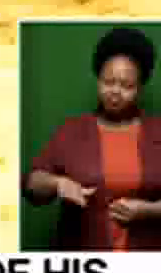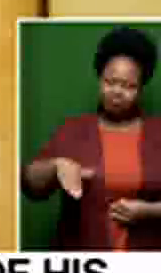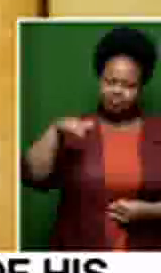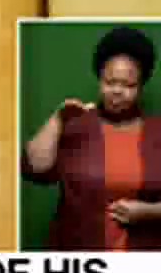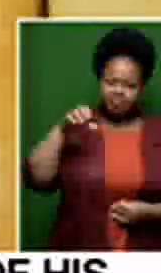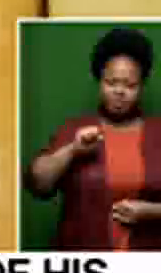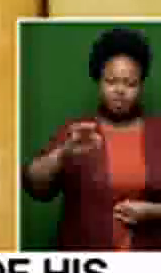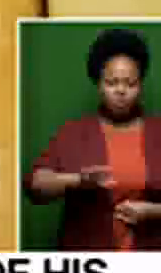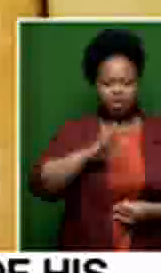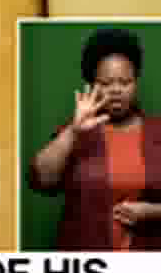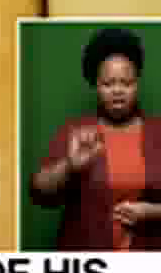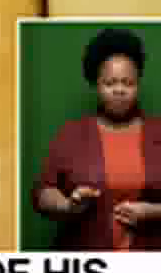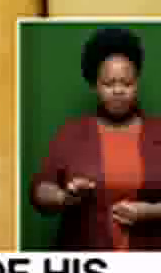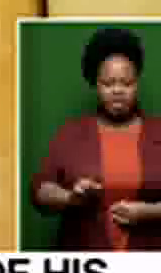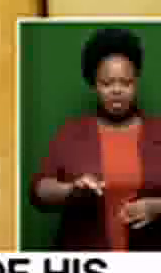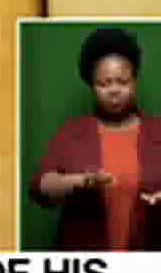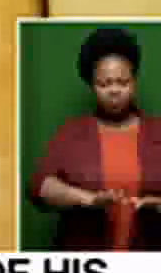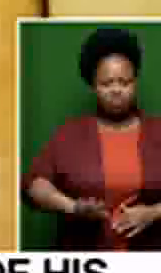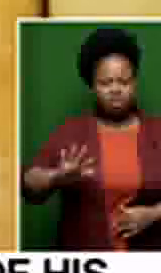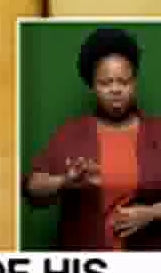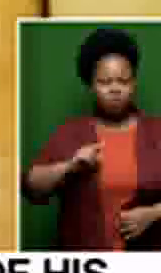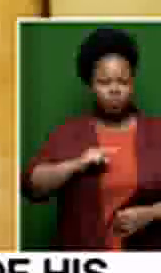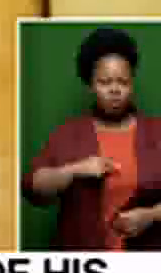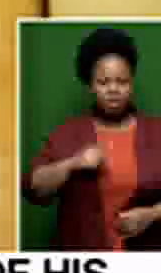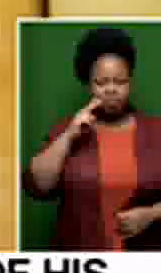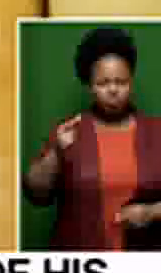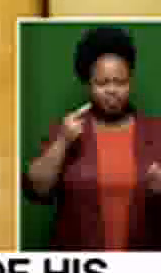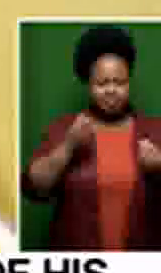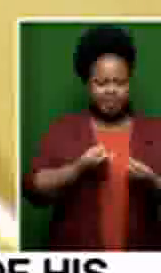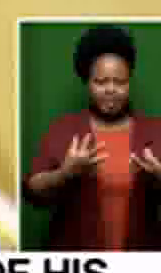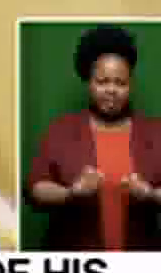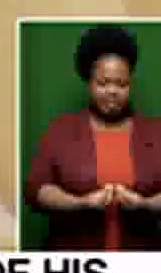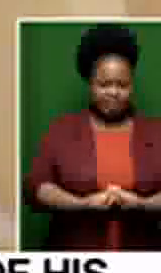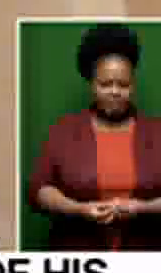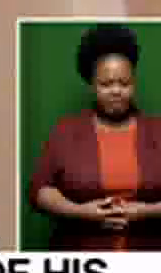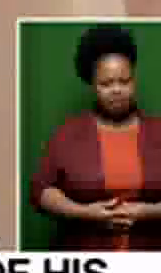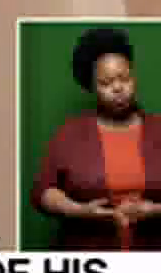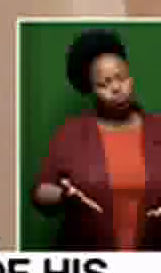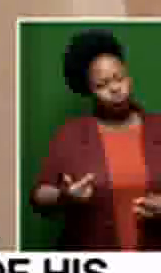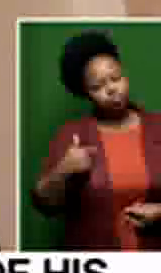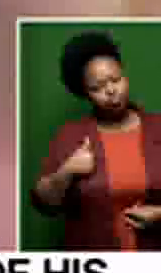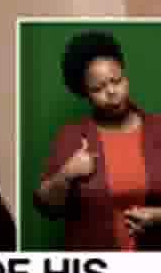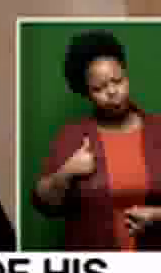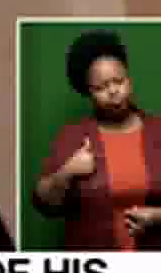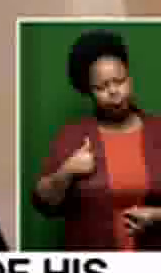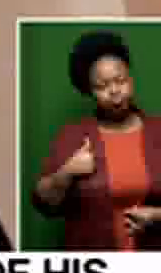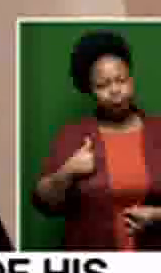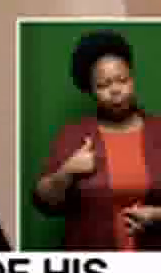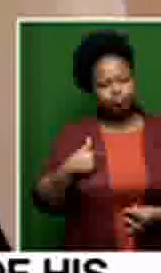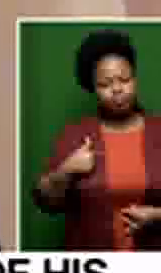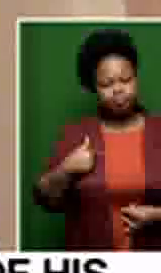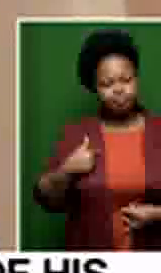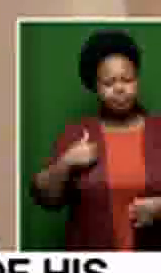South African landscape, you're influenced by so many different things. So I'm one to